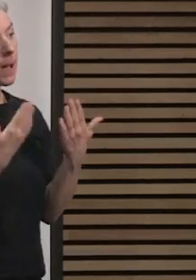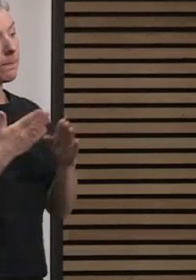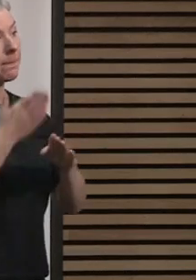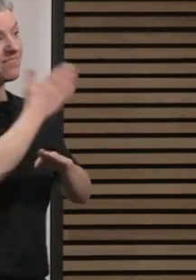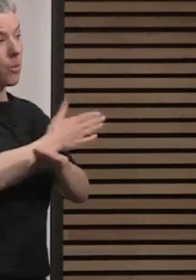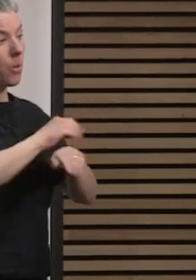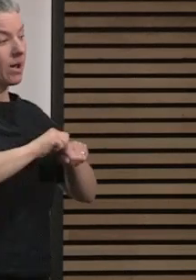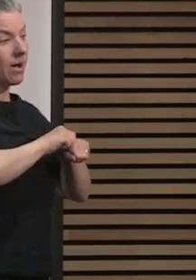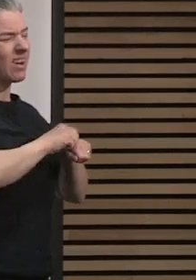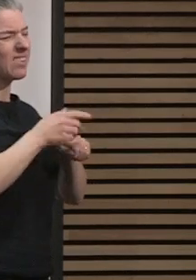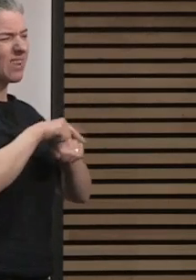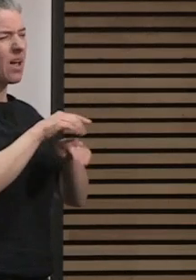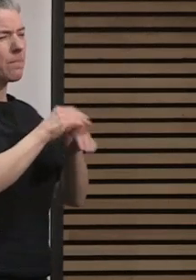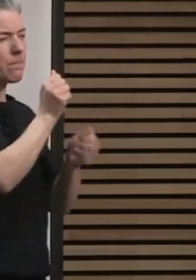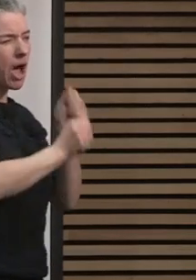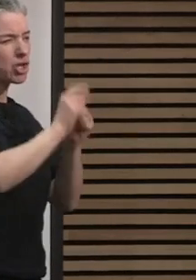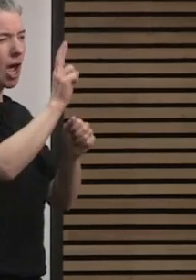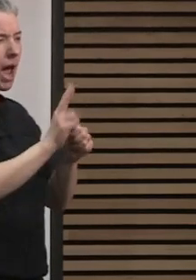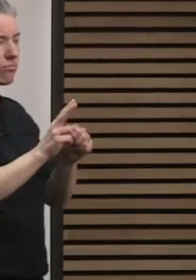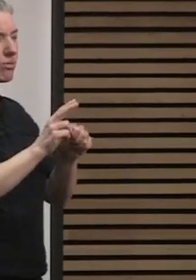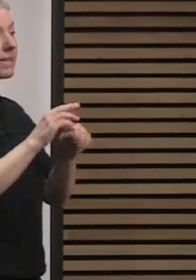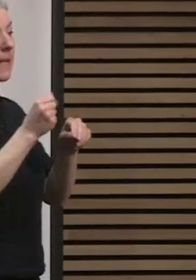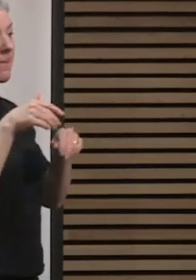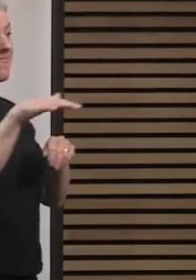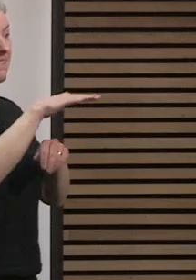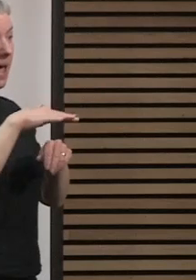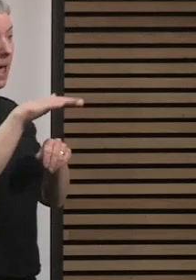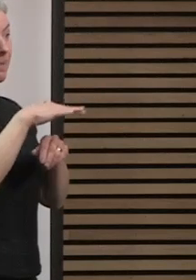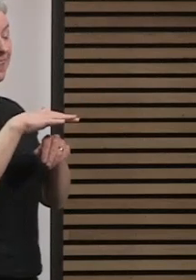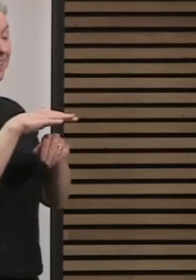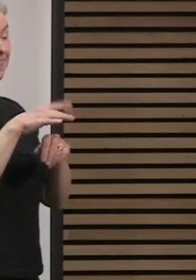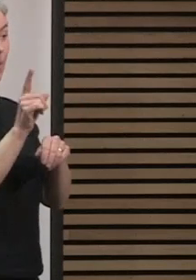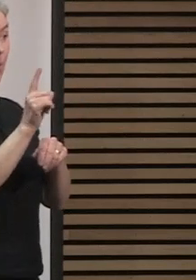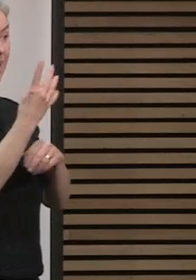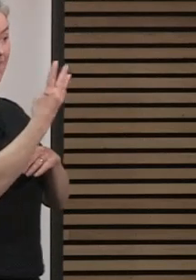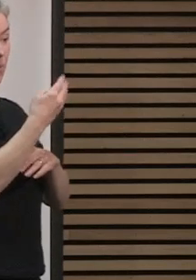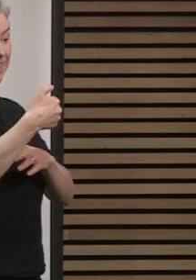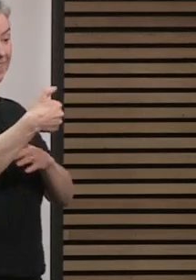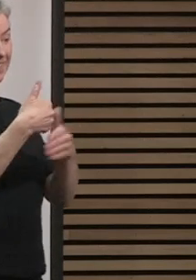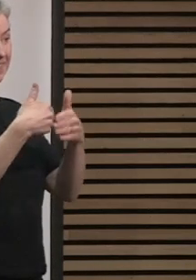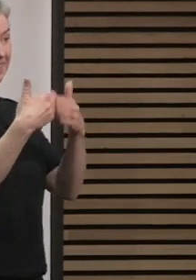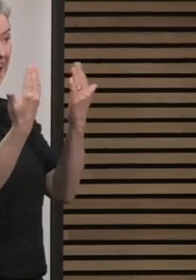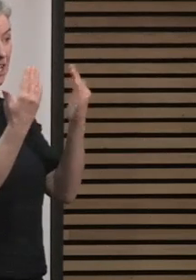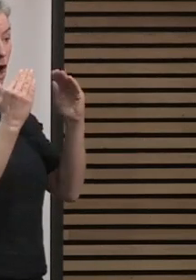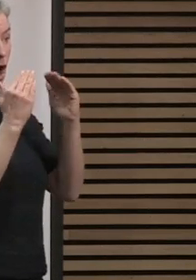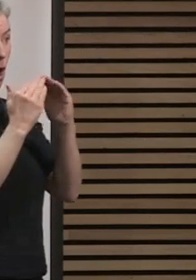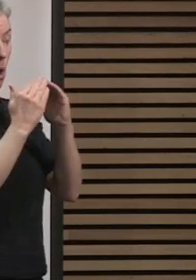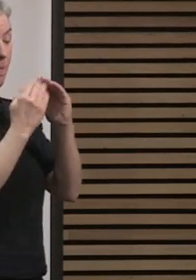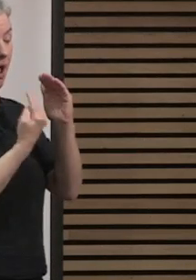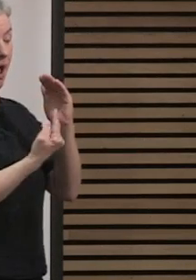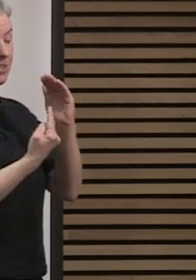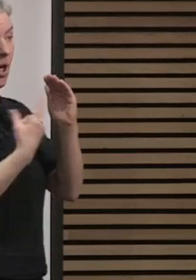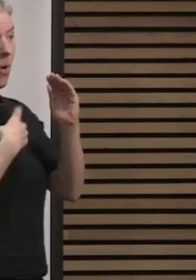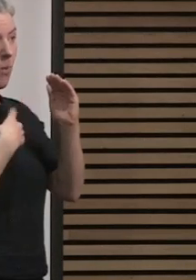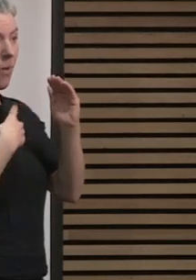clusters, we had some families part of that Marist cluster who ended up spending 46 days in their home environment, isolated because